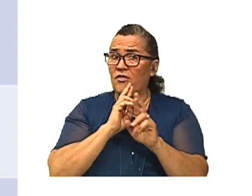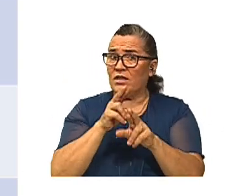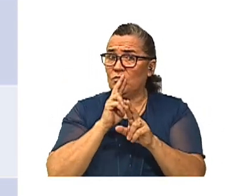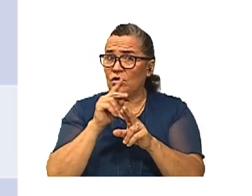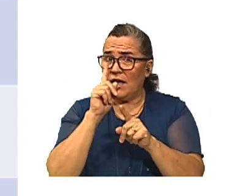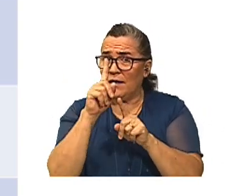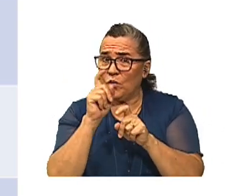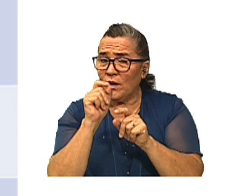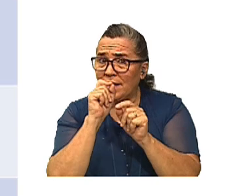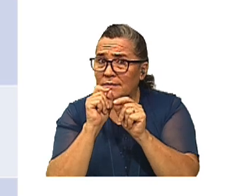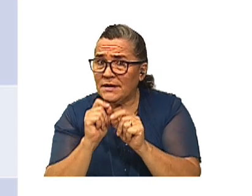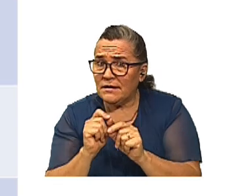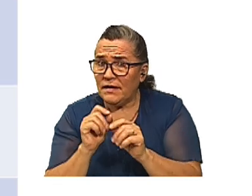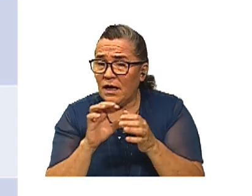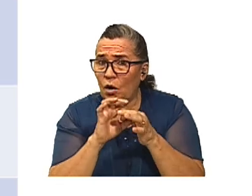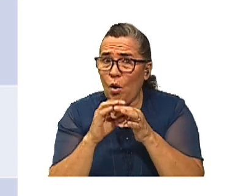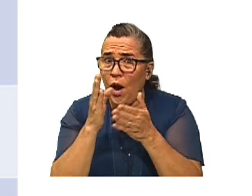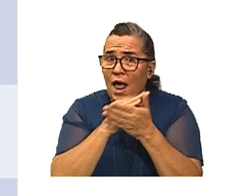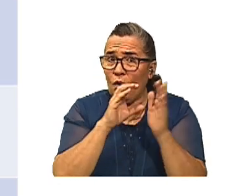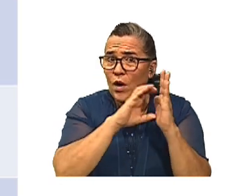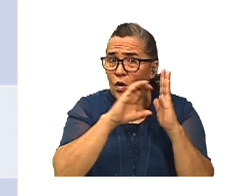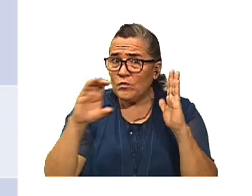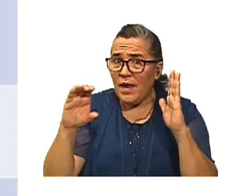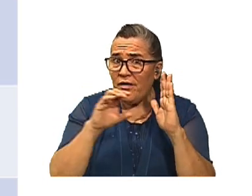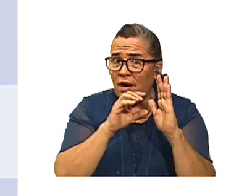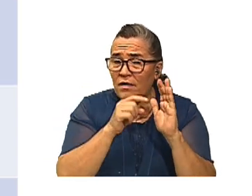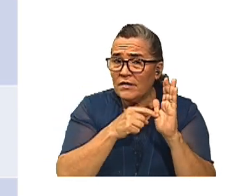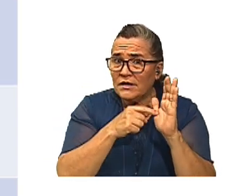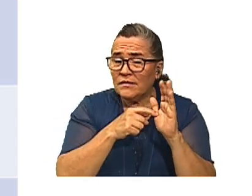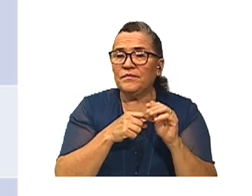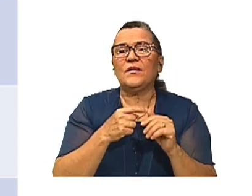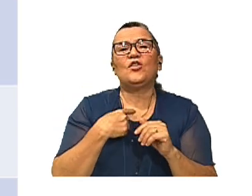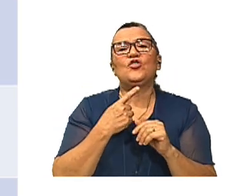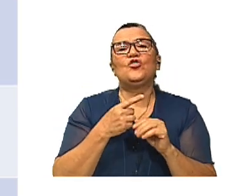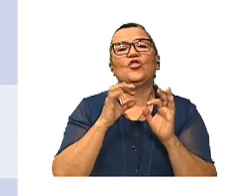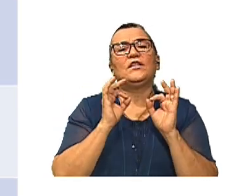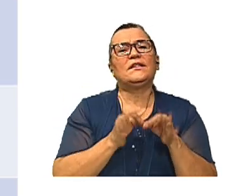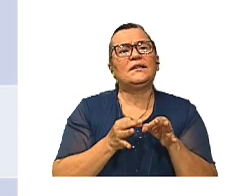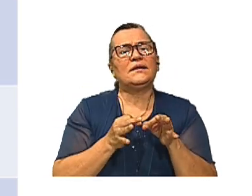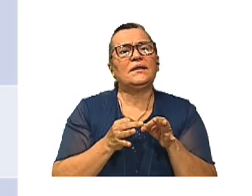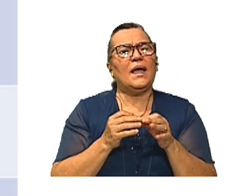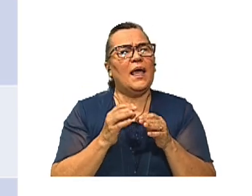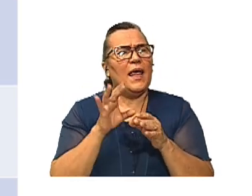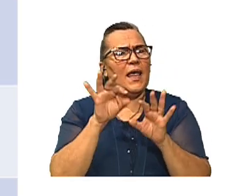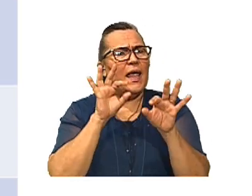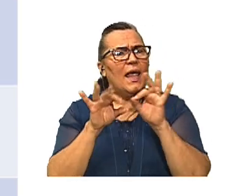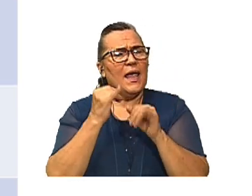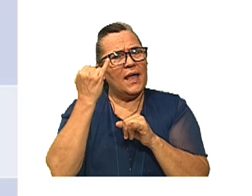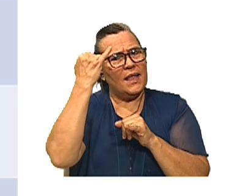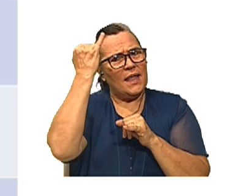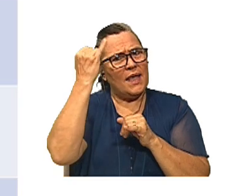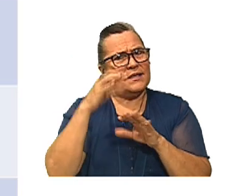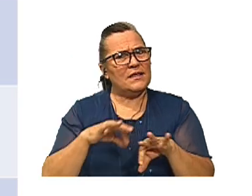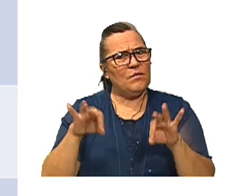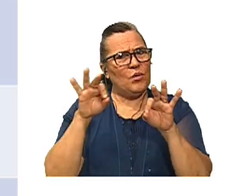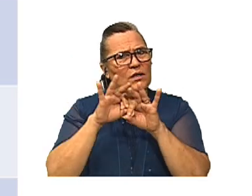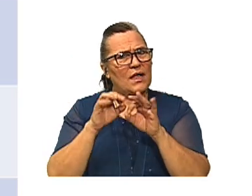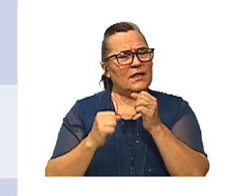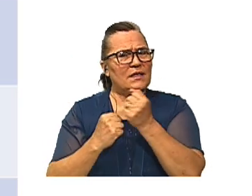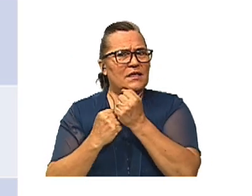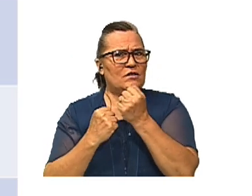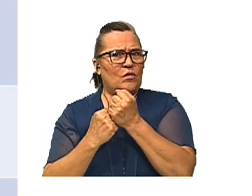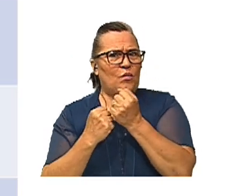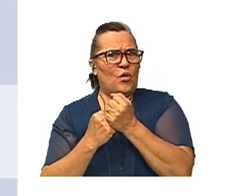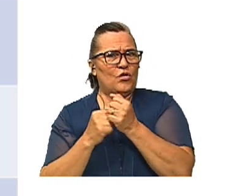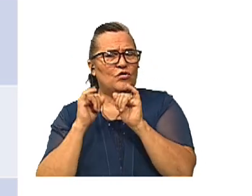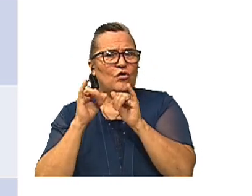specific questions about something in the paragraph? I determined important ideas and supported details in written tests